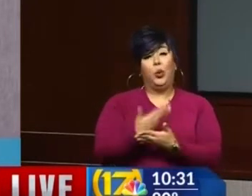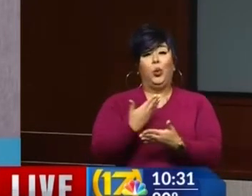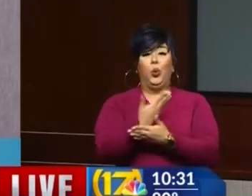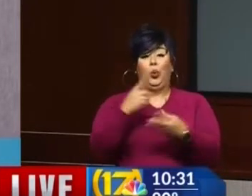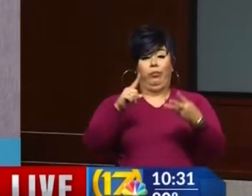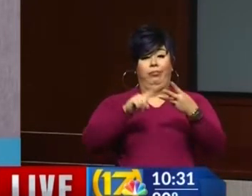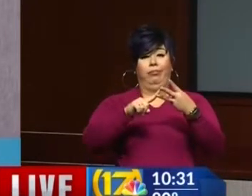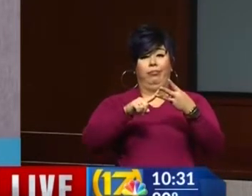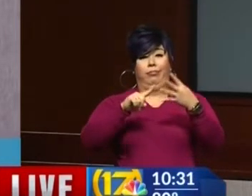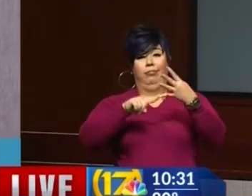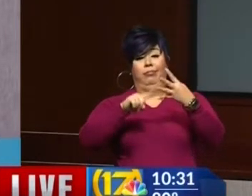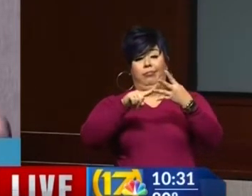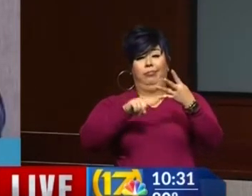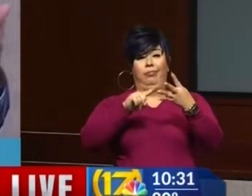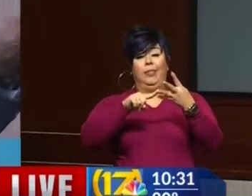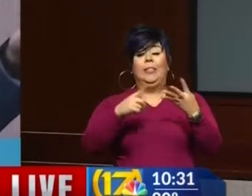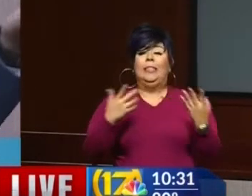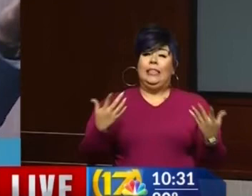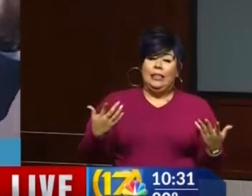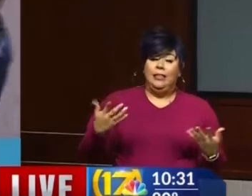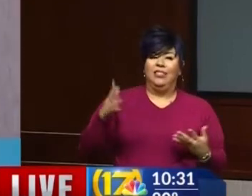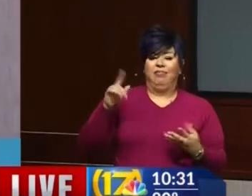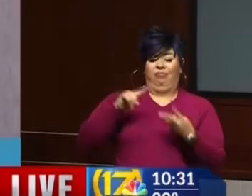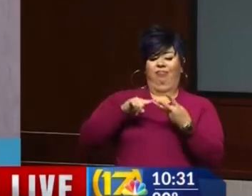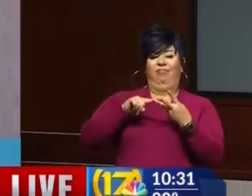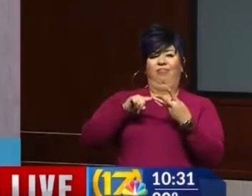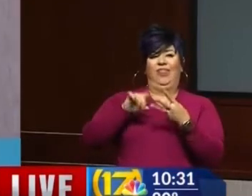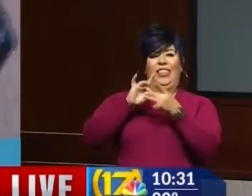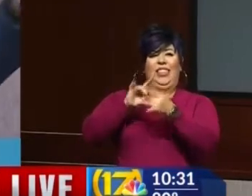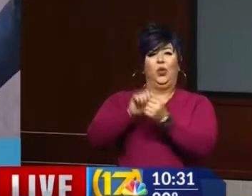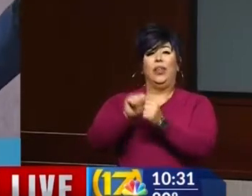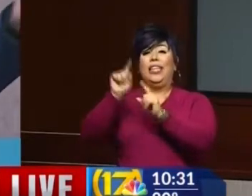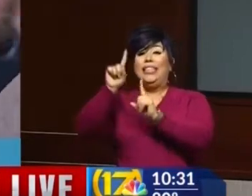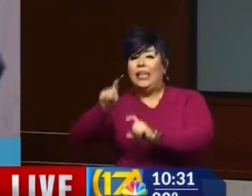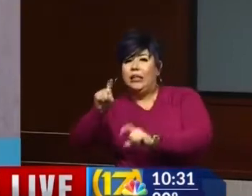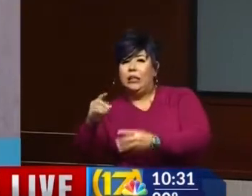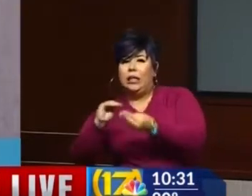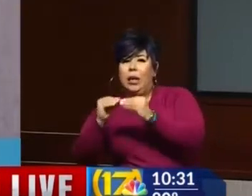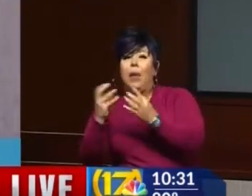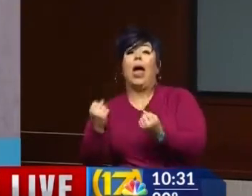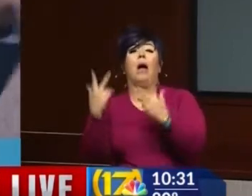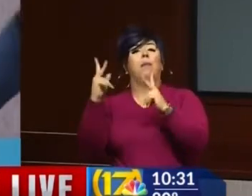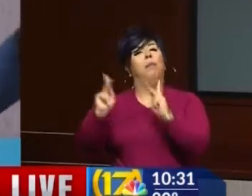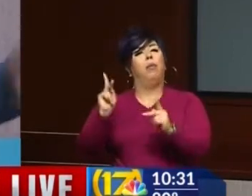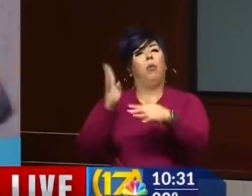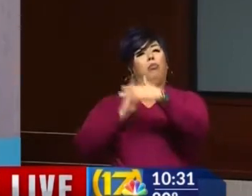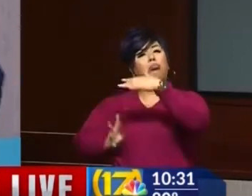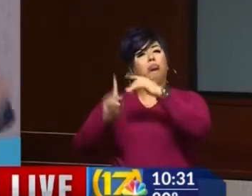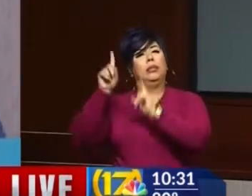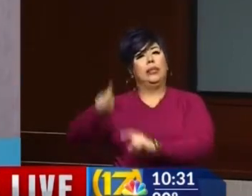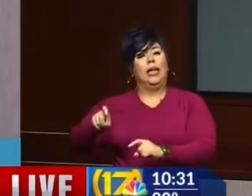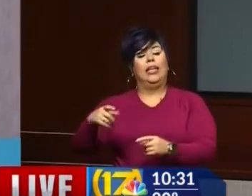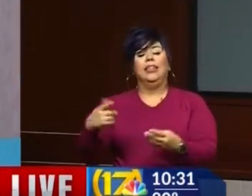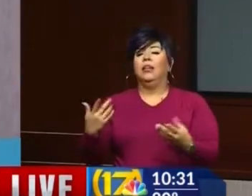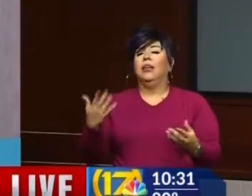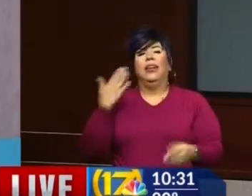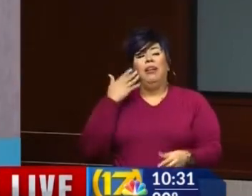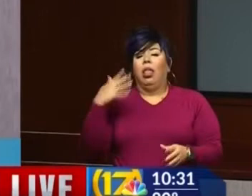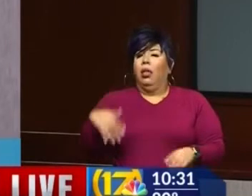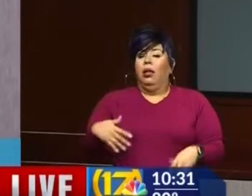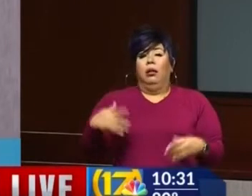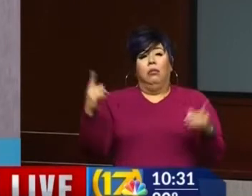is being made on case rate due to our overall, tied into our overall testing rate. I know this is